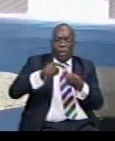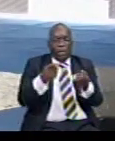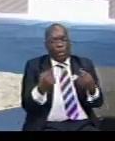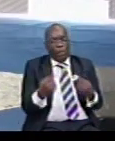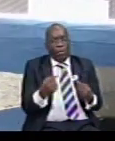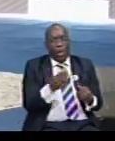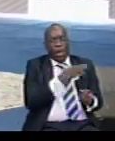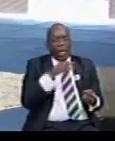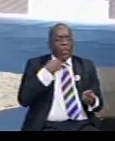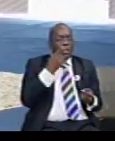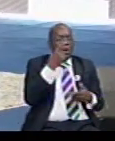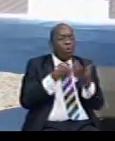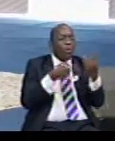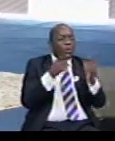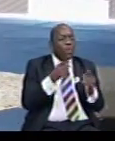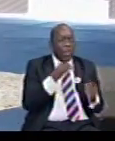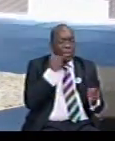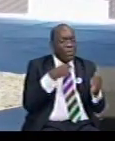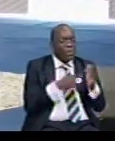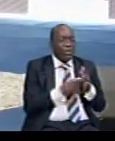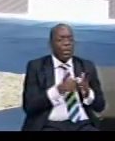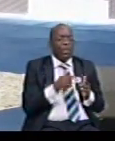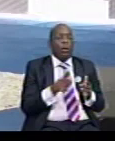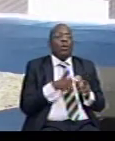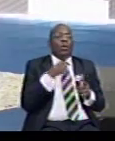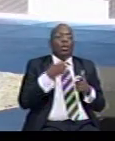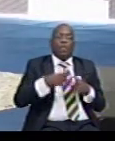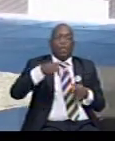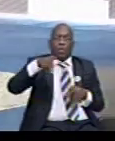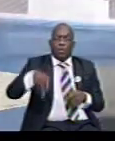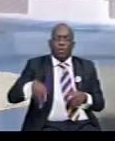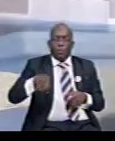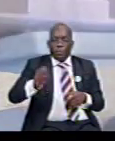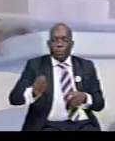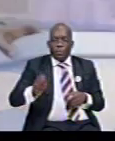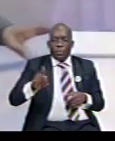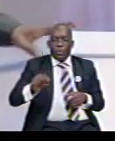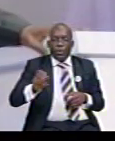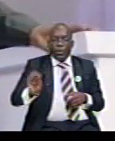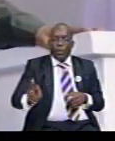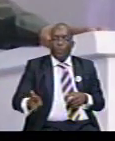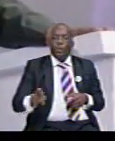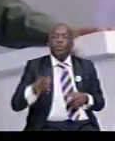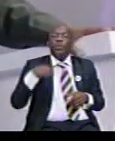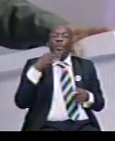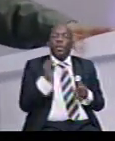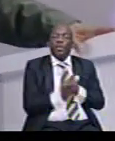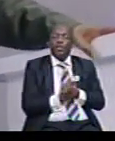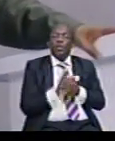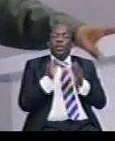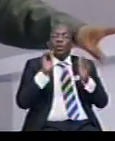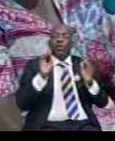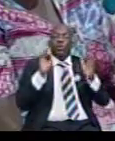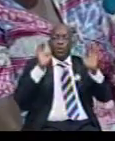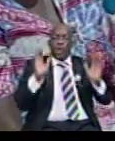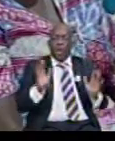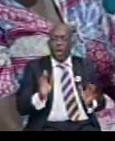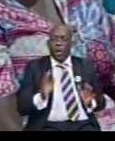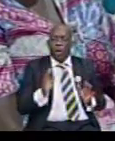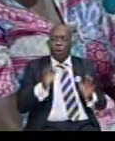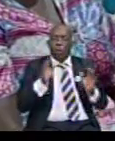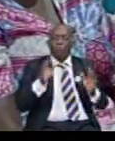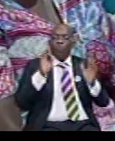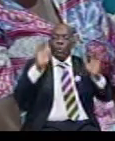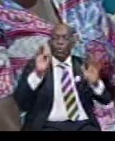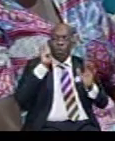this? And then Peter stood up, miracles are going to begin to happen now.